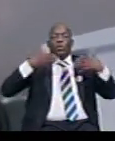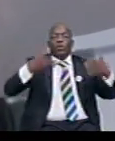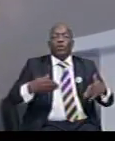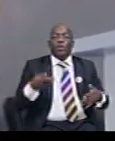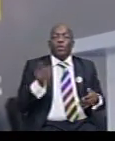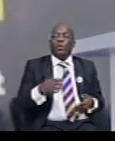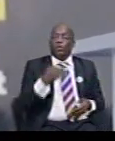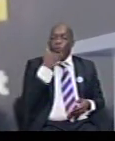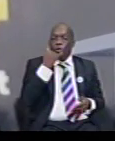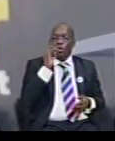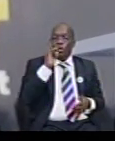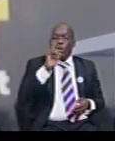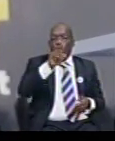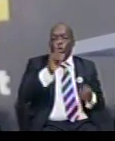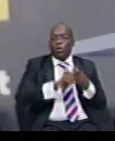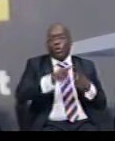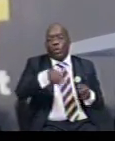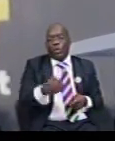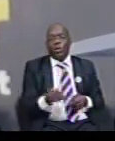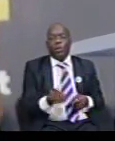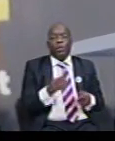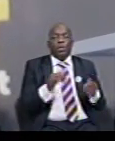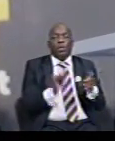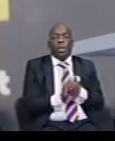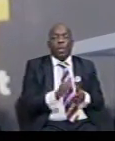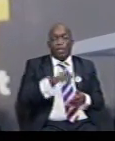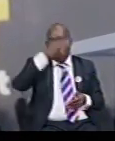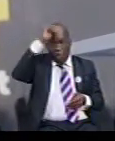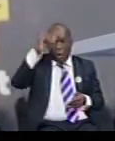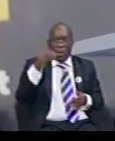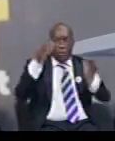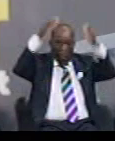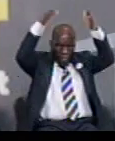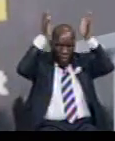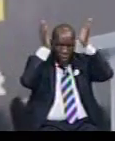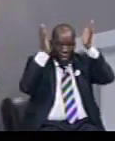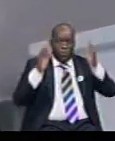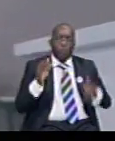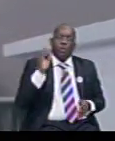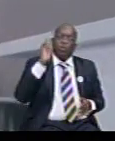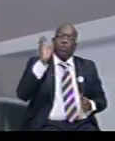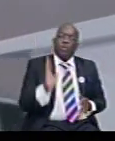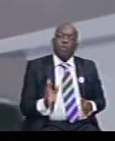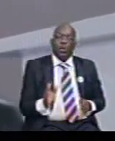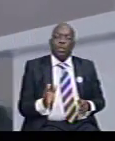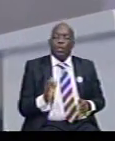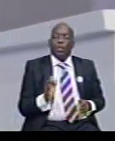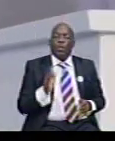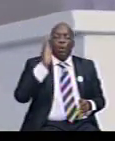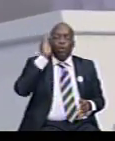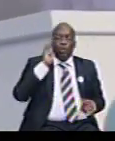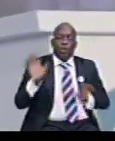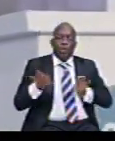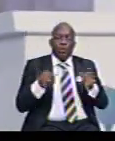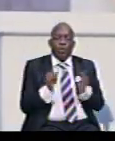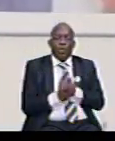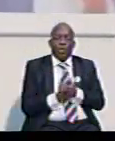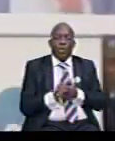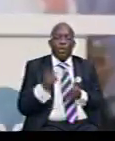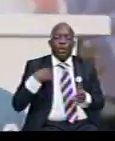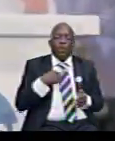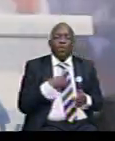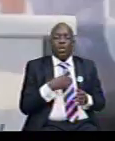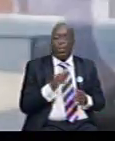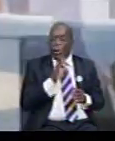another, that man, minister, bishop, apostle, whatever, is going to do that. And we're whispering in